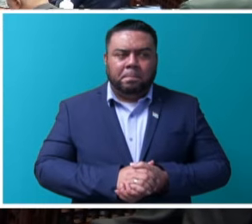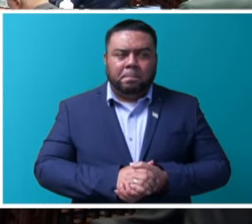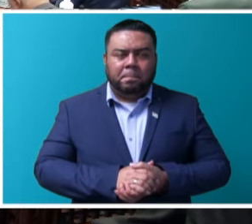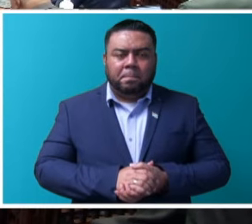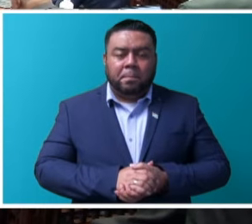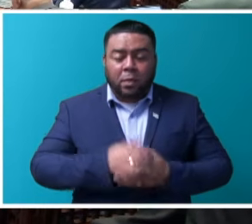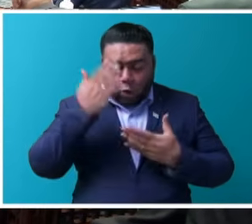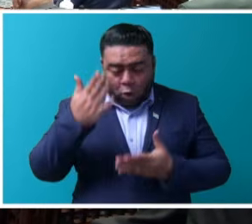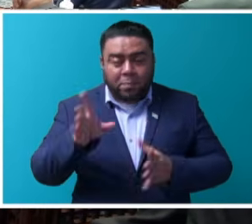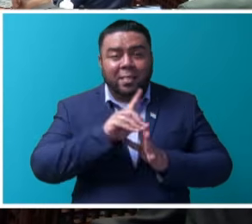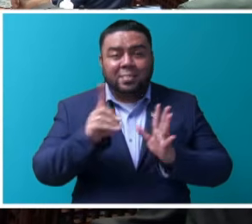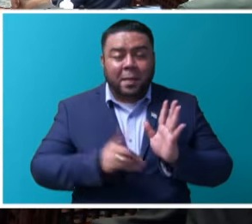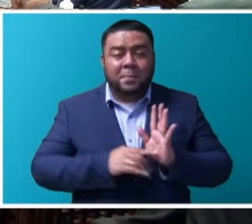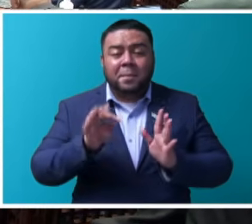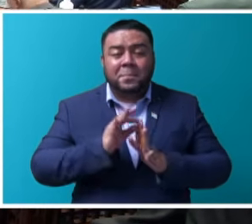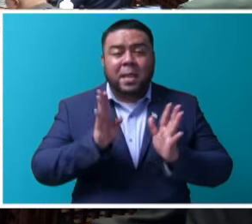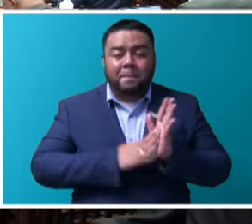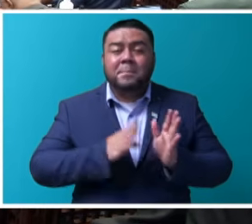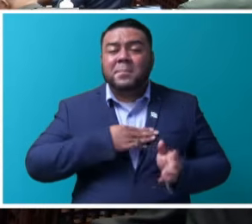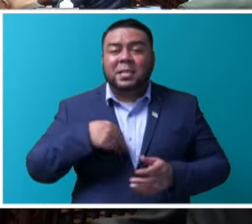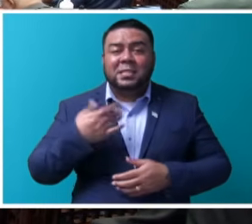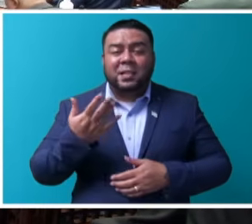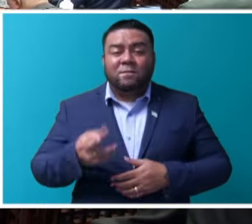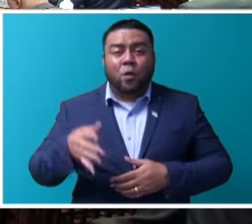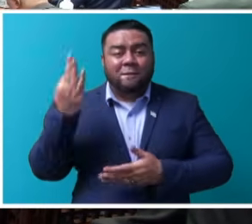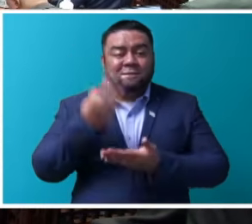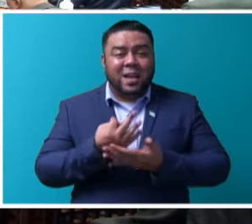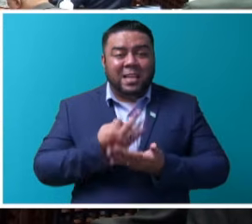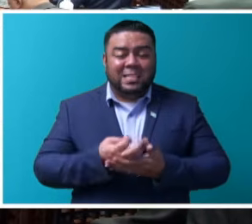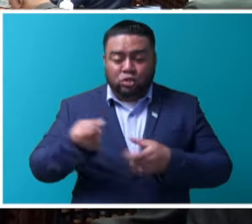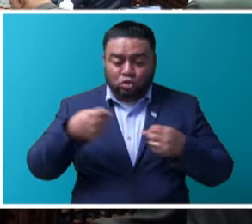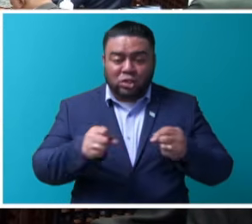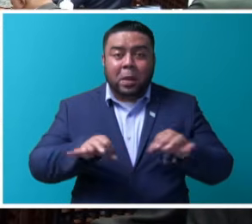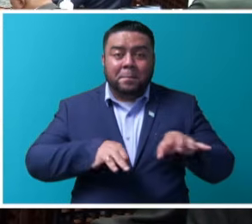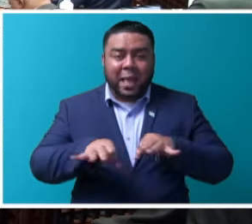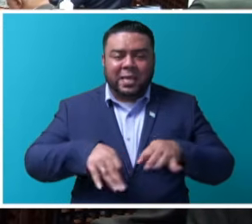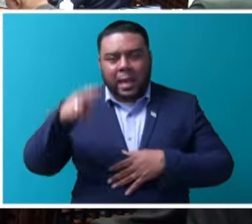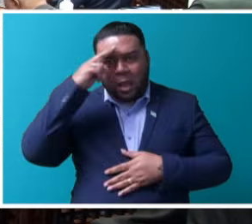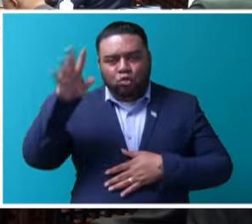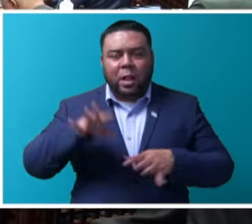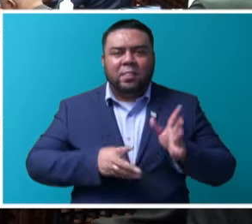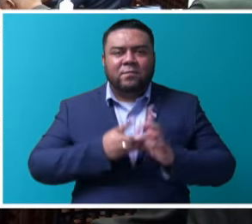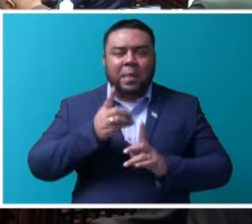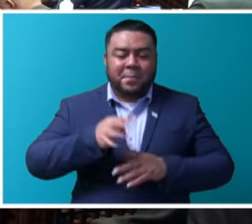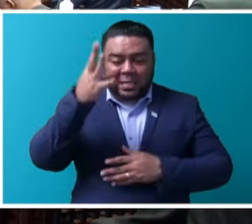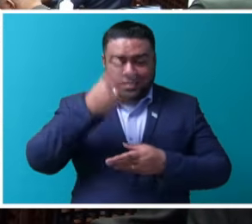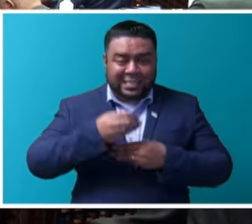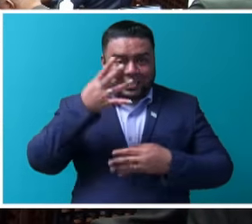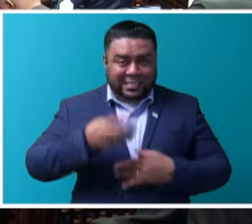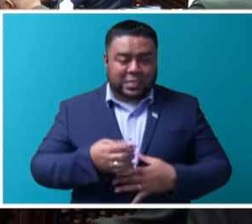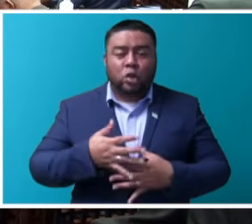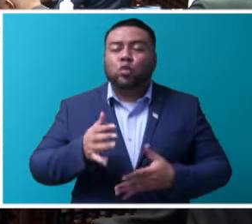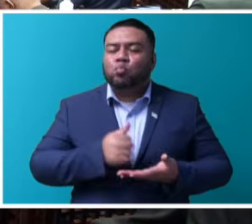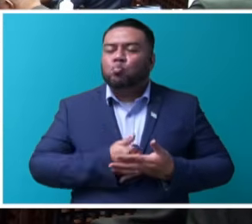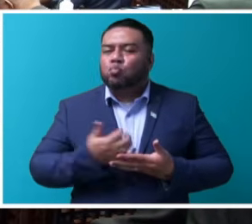The Honourable Deputy Prime Minister and Minister for Finance, Strategic Planning, National Development and Statistics to move the